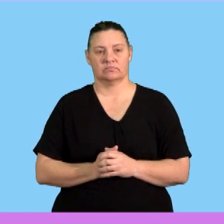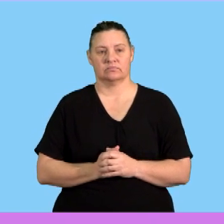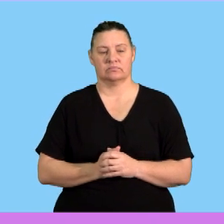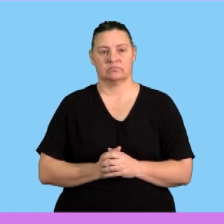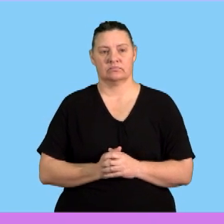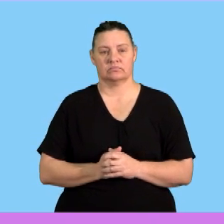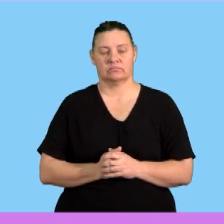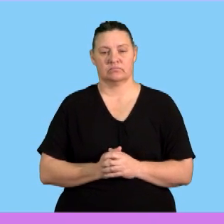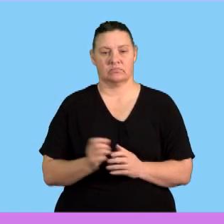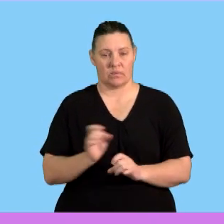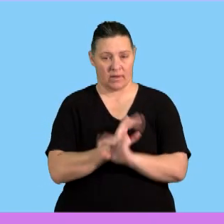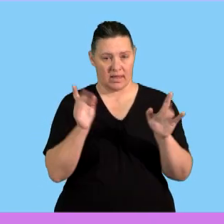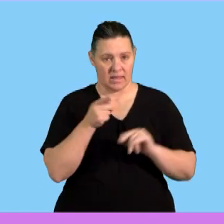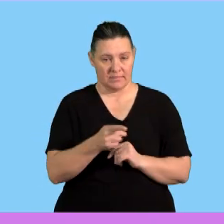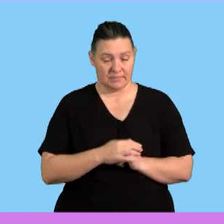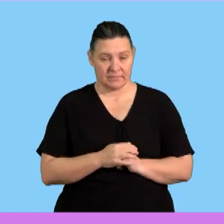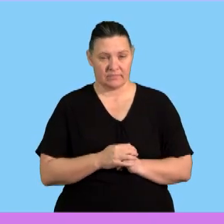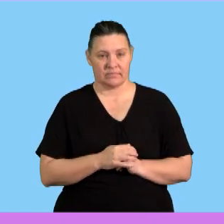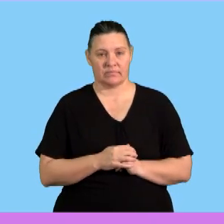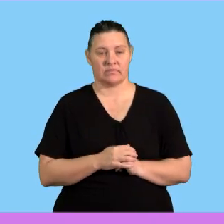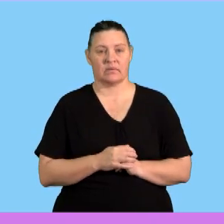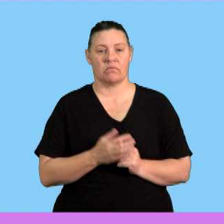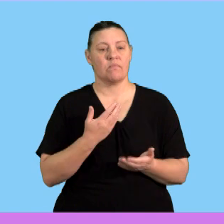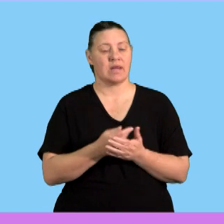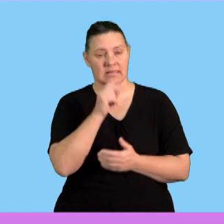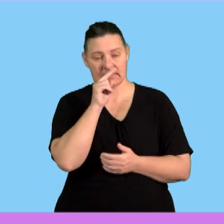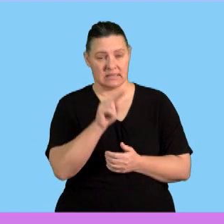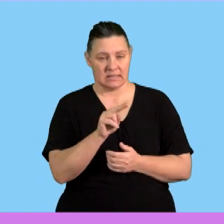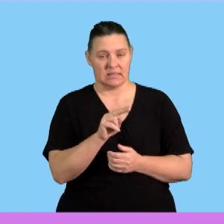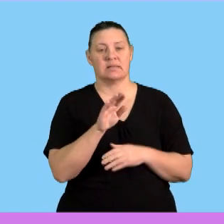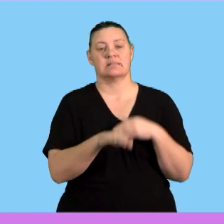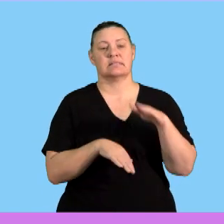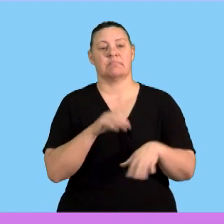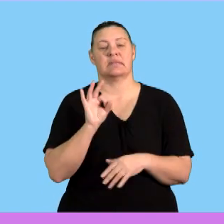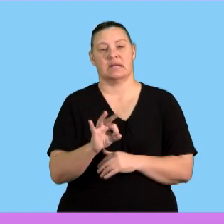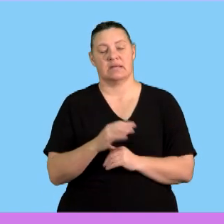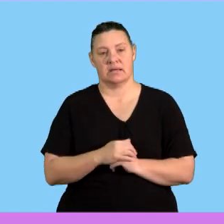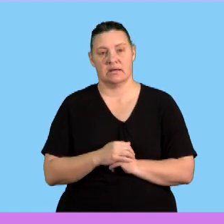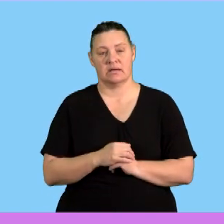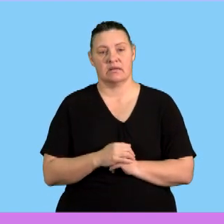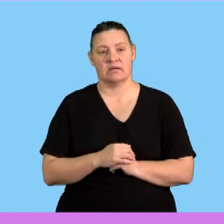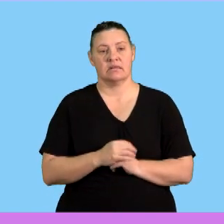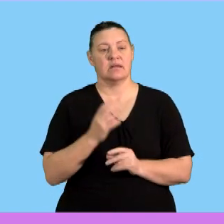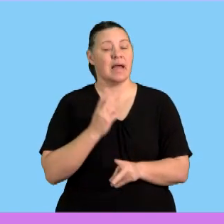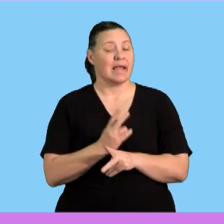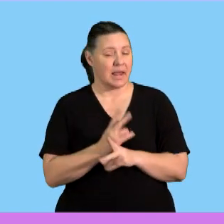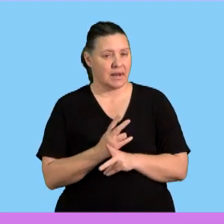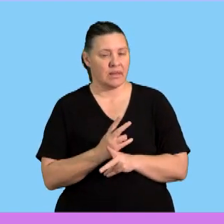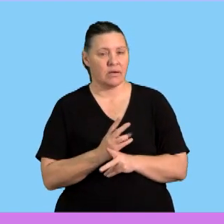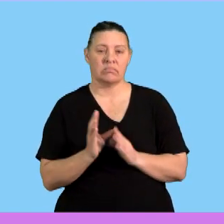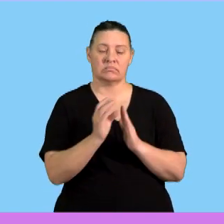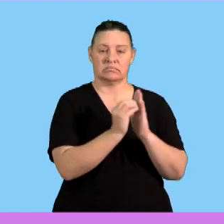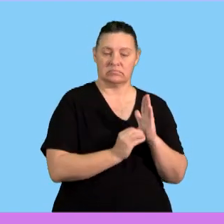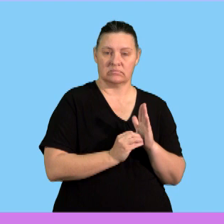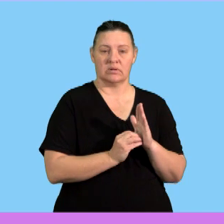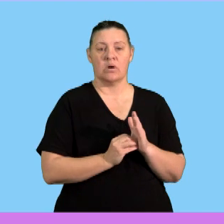tabletop. Guys, are we clear with that? Right? So there we can see that is step 3. And again, we're going